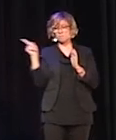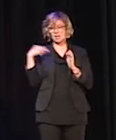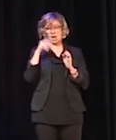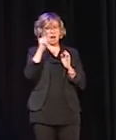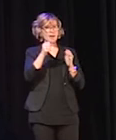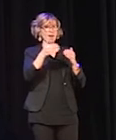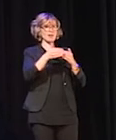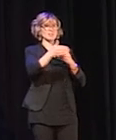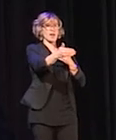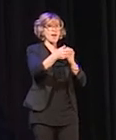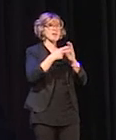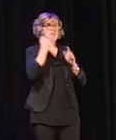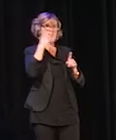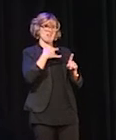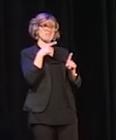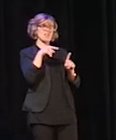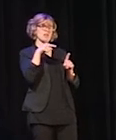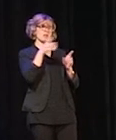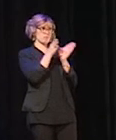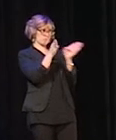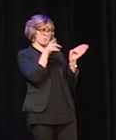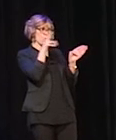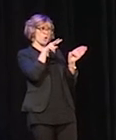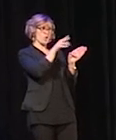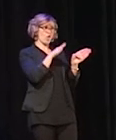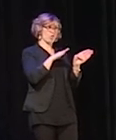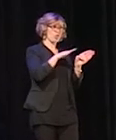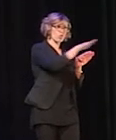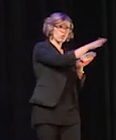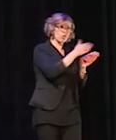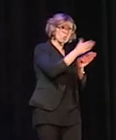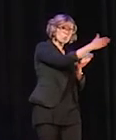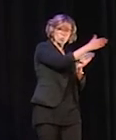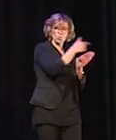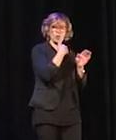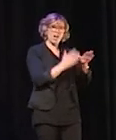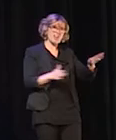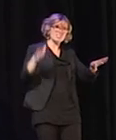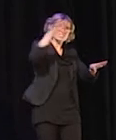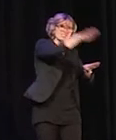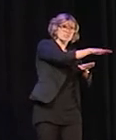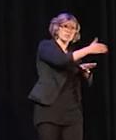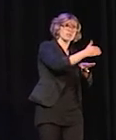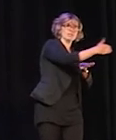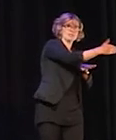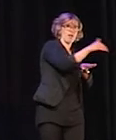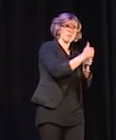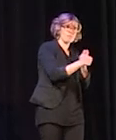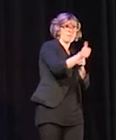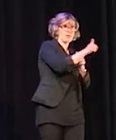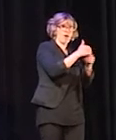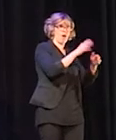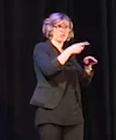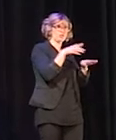through something, I can then say, okay, in the next world, I'm going to match it with something where you're also going to be looking through it. So it extends it beyond that one scene.